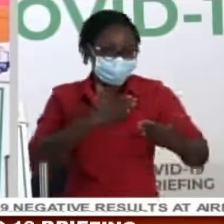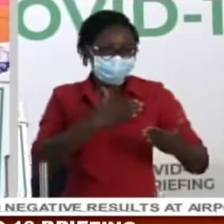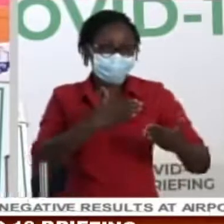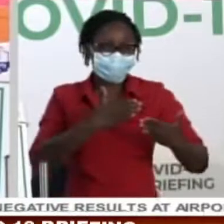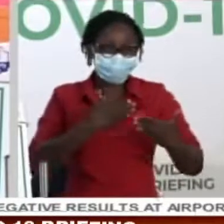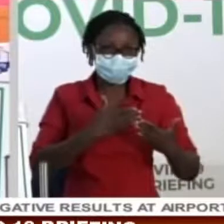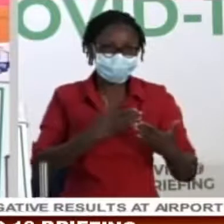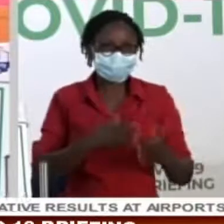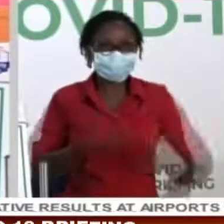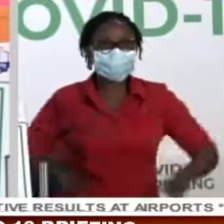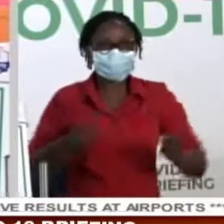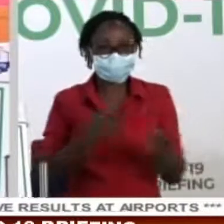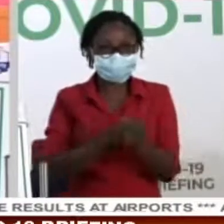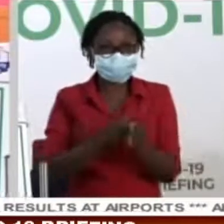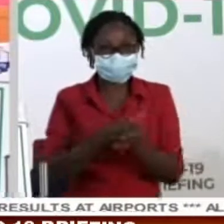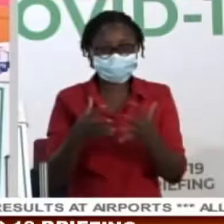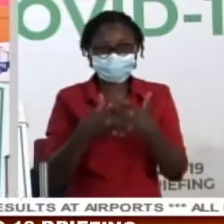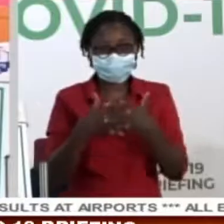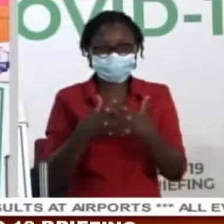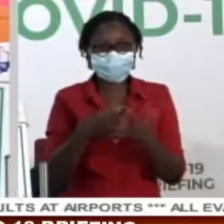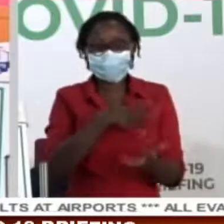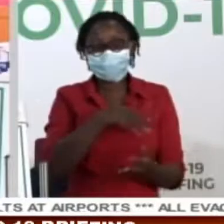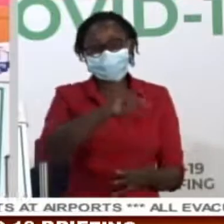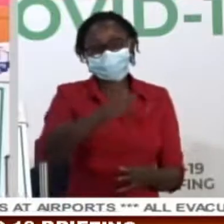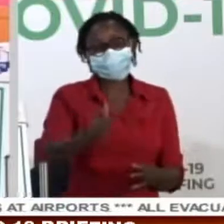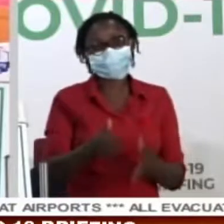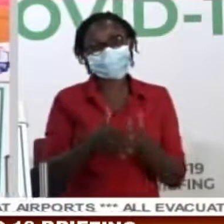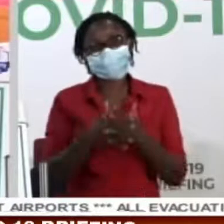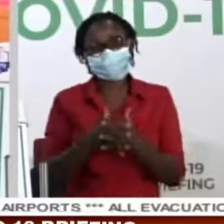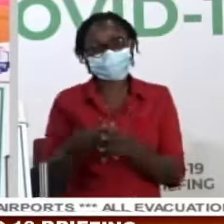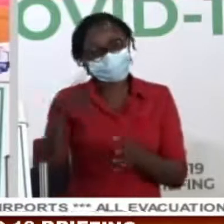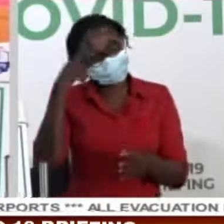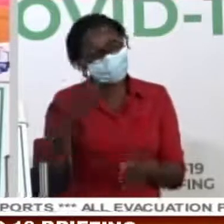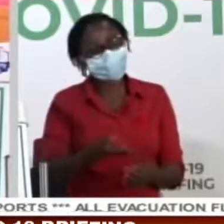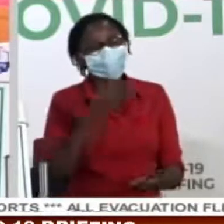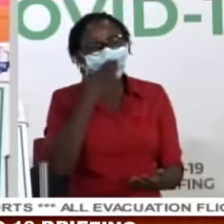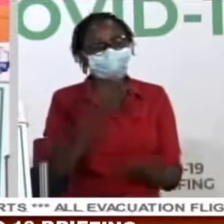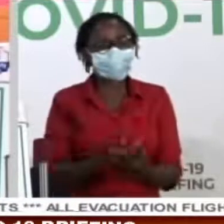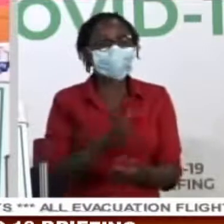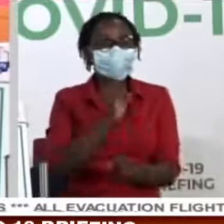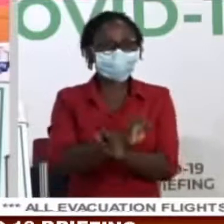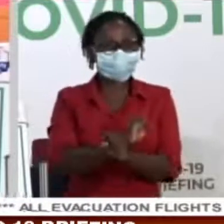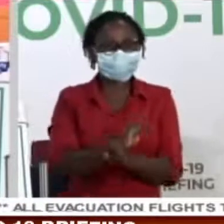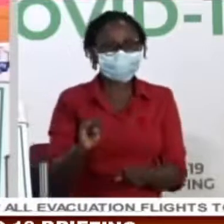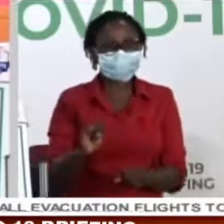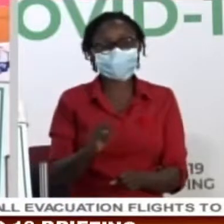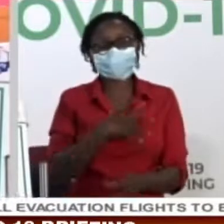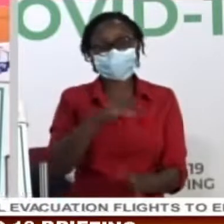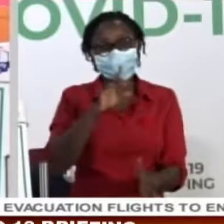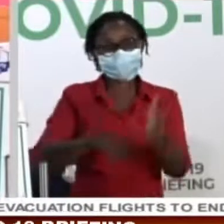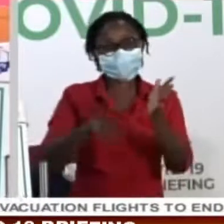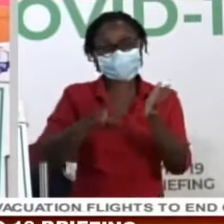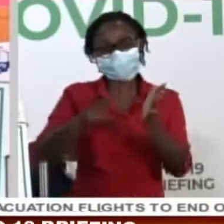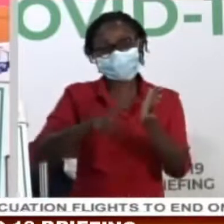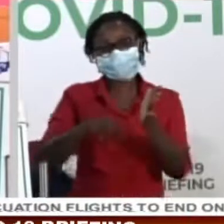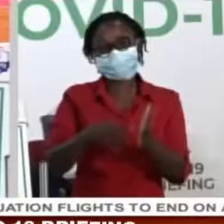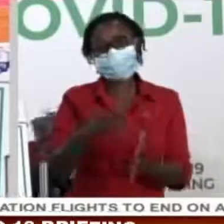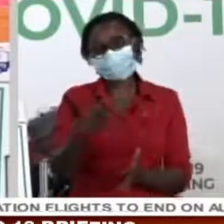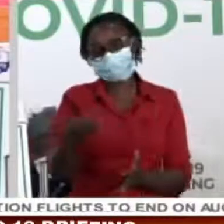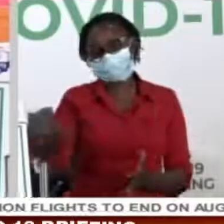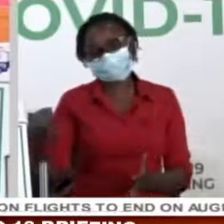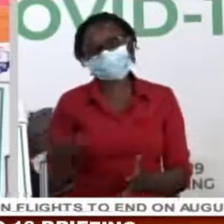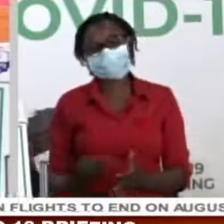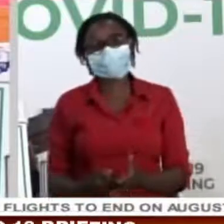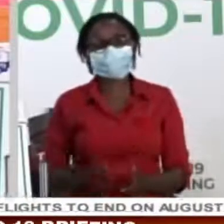ventilators and other critical machines for a functional intensive care unit and dialysis facilities.